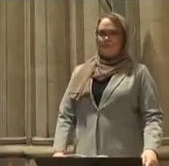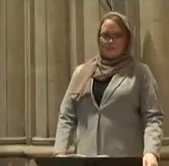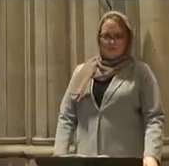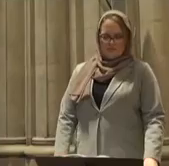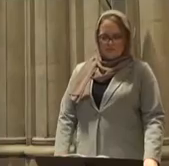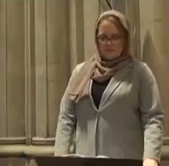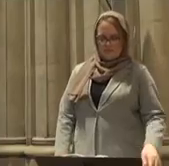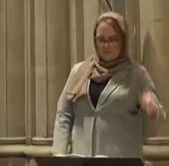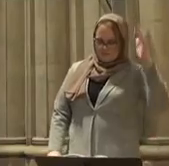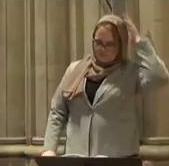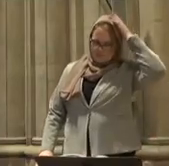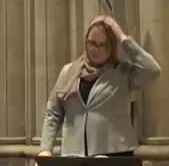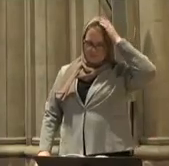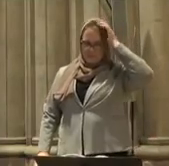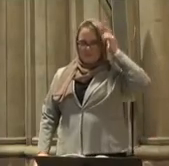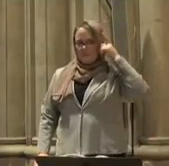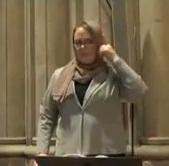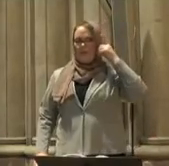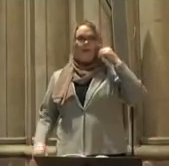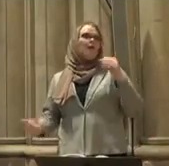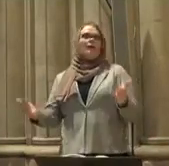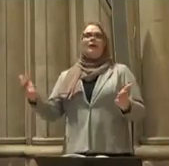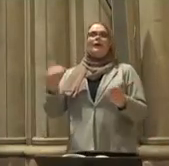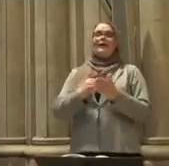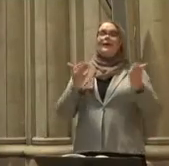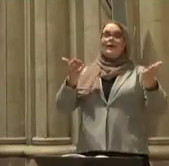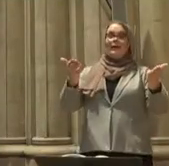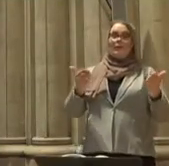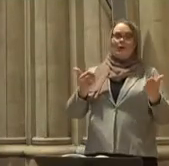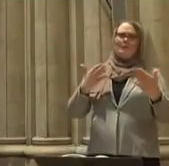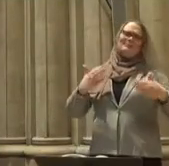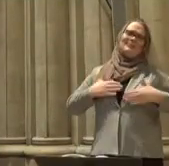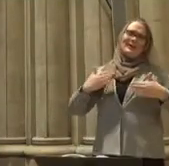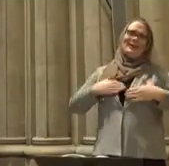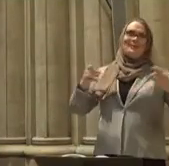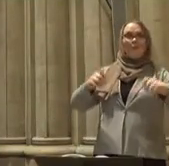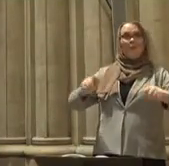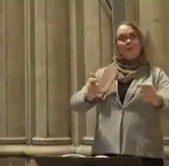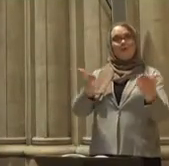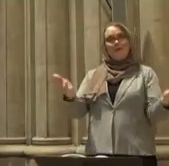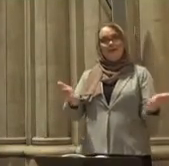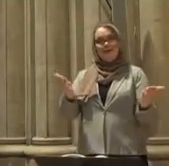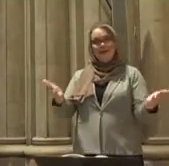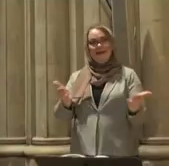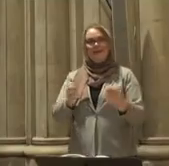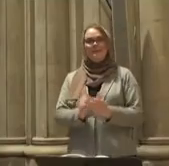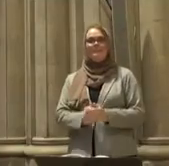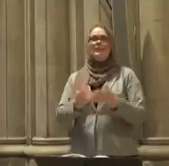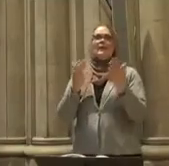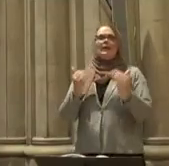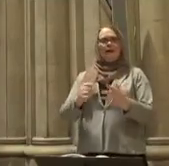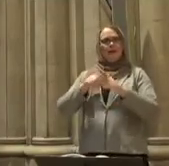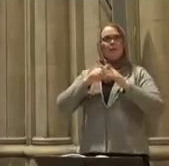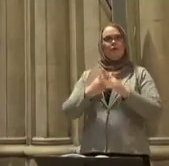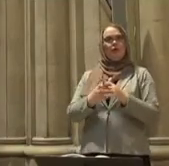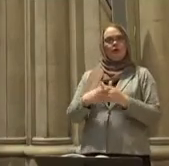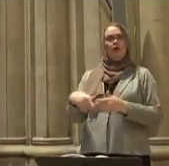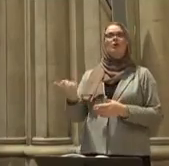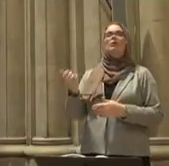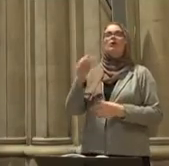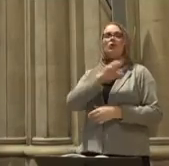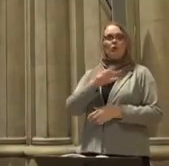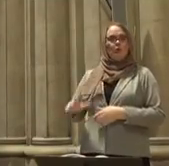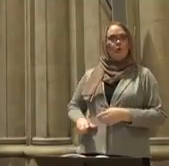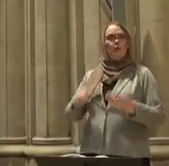Once again, welcome. It's a joy to have all of you with us this morning. We move now into the Lord's Supper, Holy Communion,